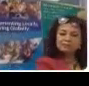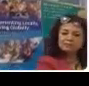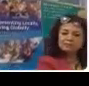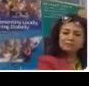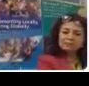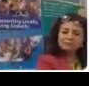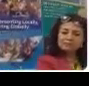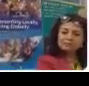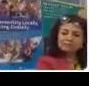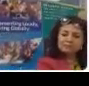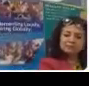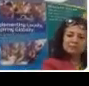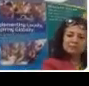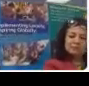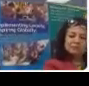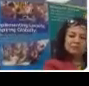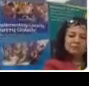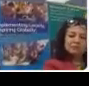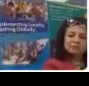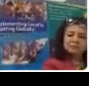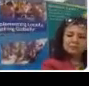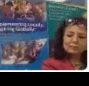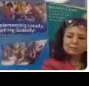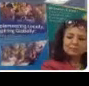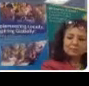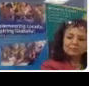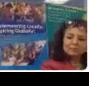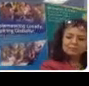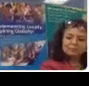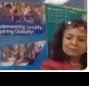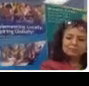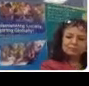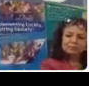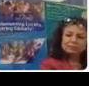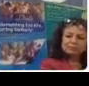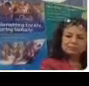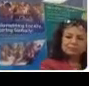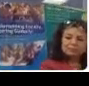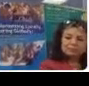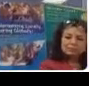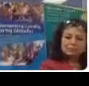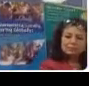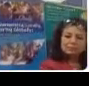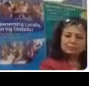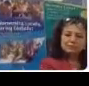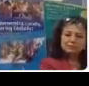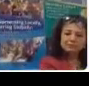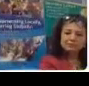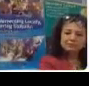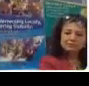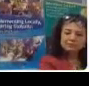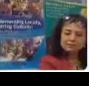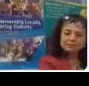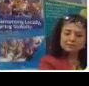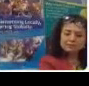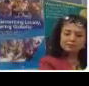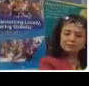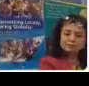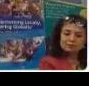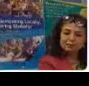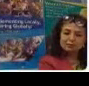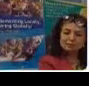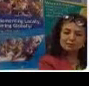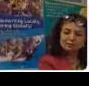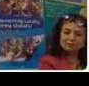disinformation, and generating public support for the role that women play in peace, security, and humanitarian action.